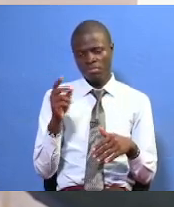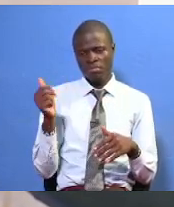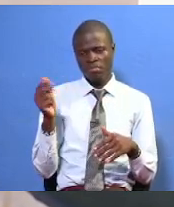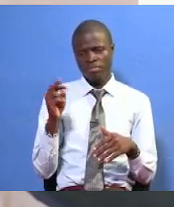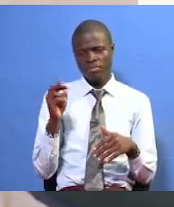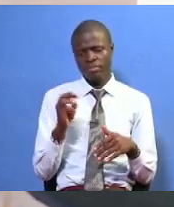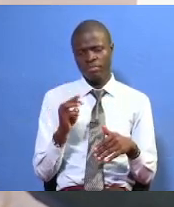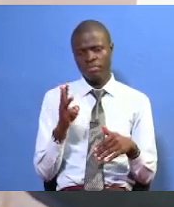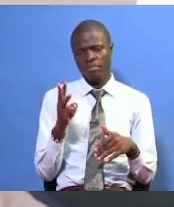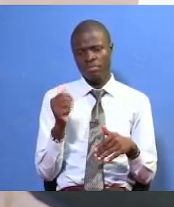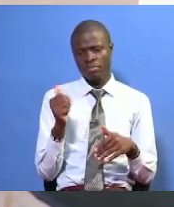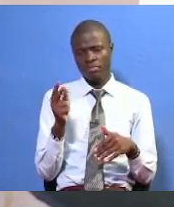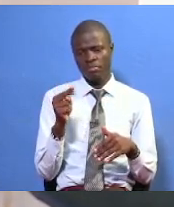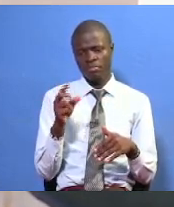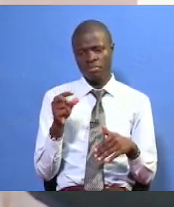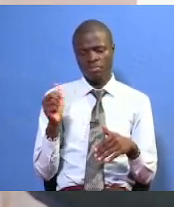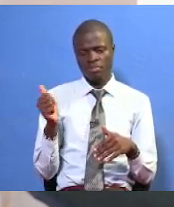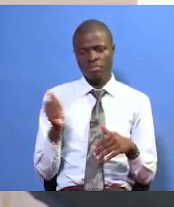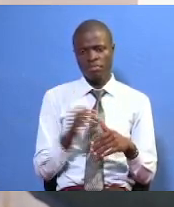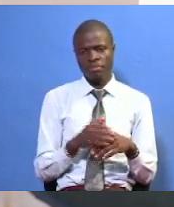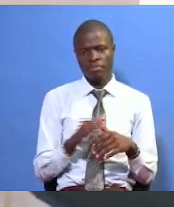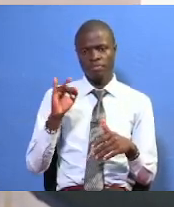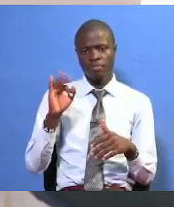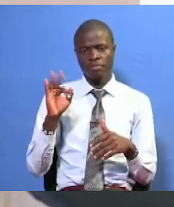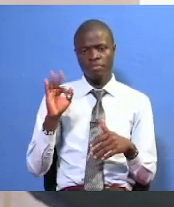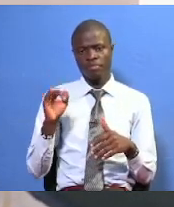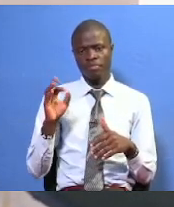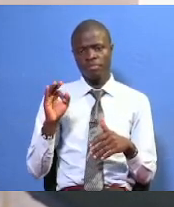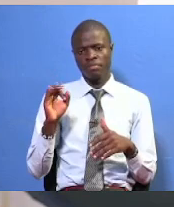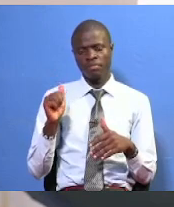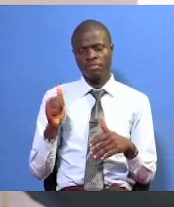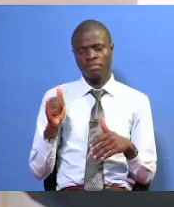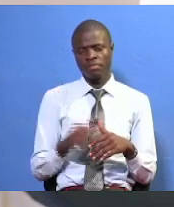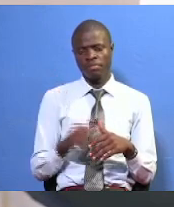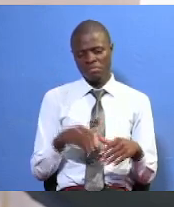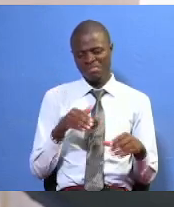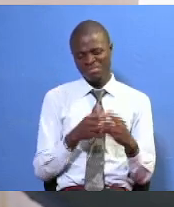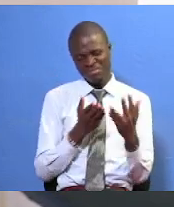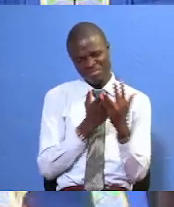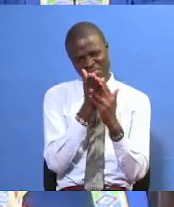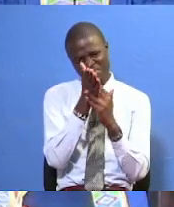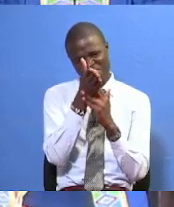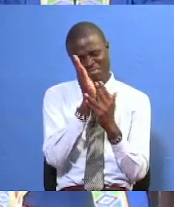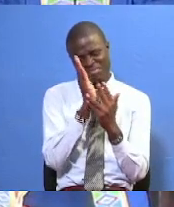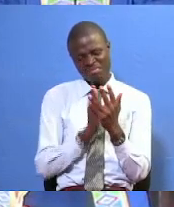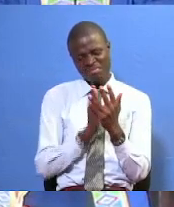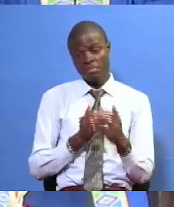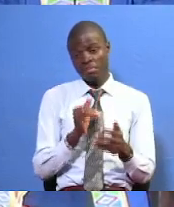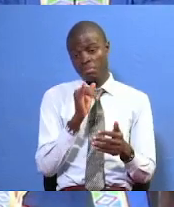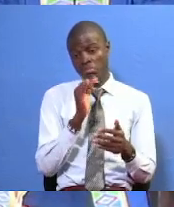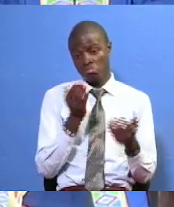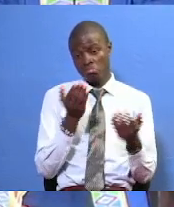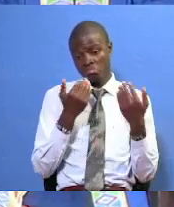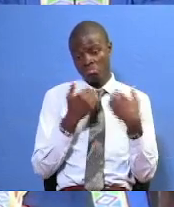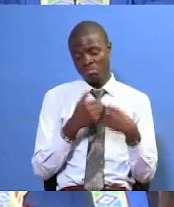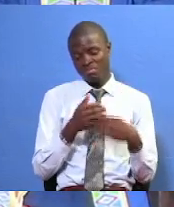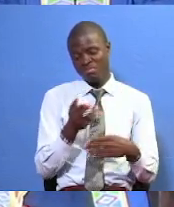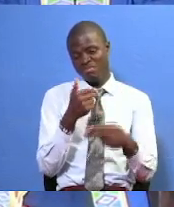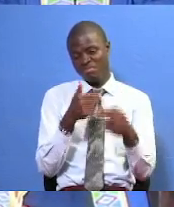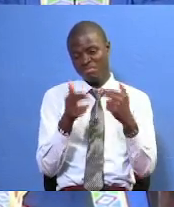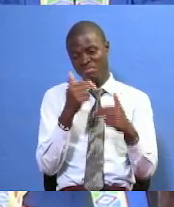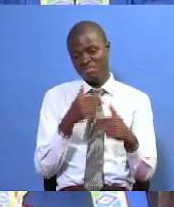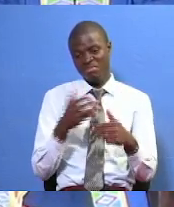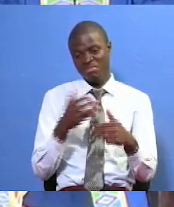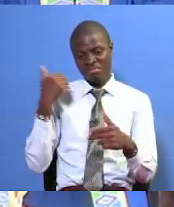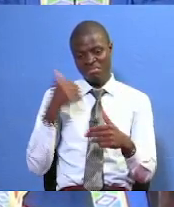Best Football Awards for several years now. In between, I have come back here at Kenyatta University and graduated